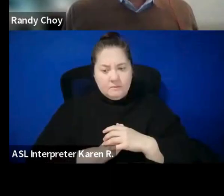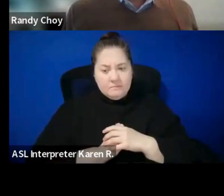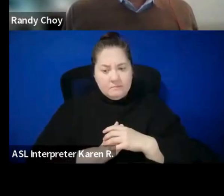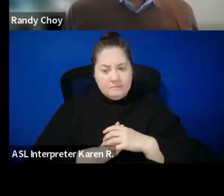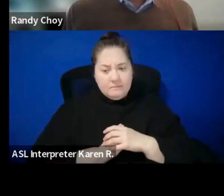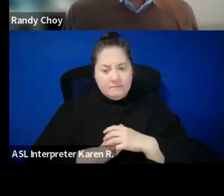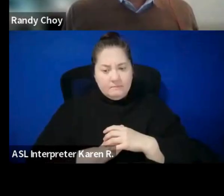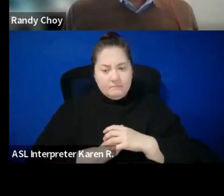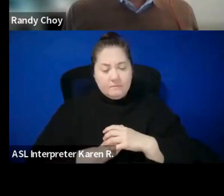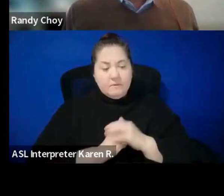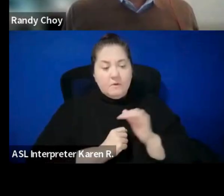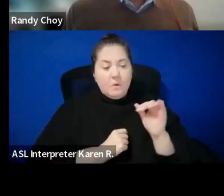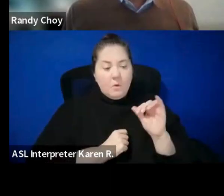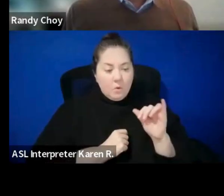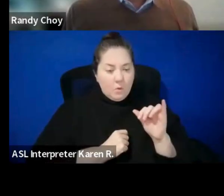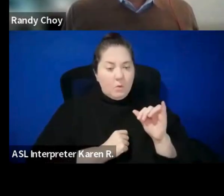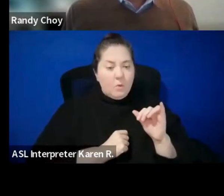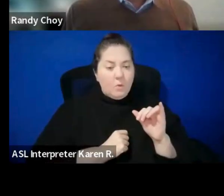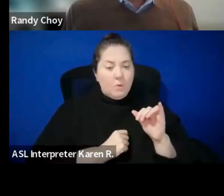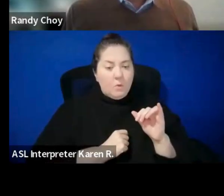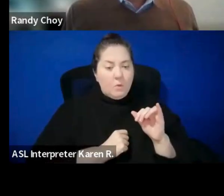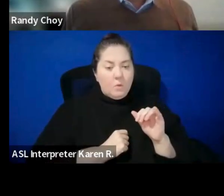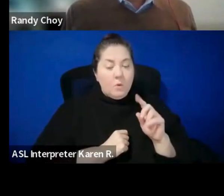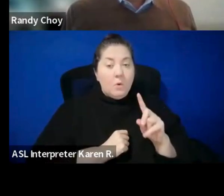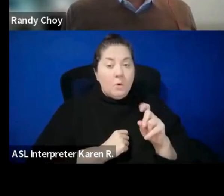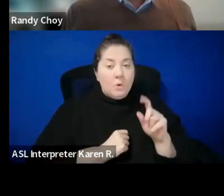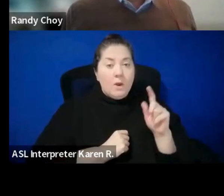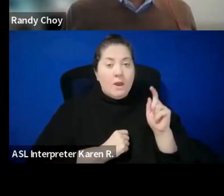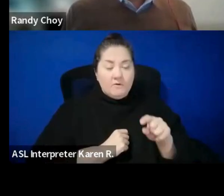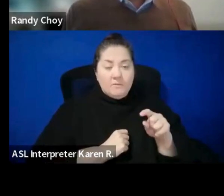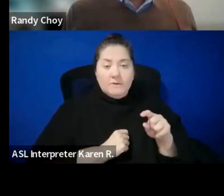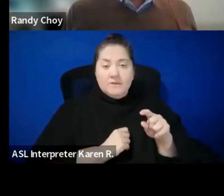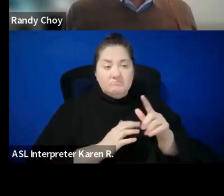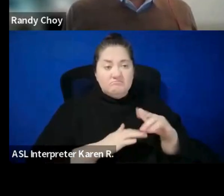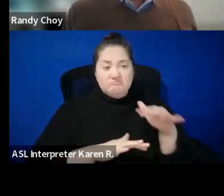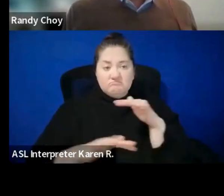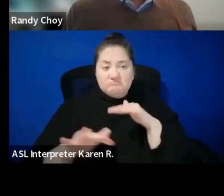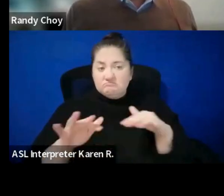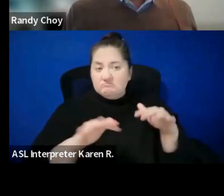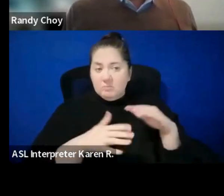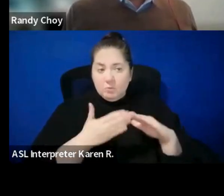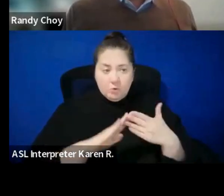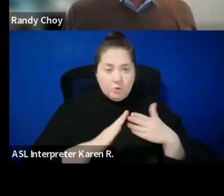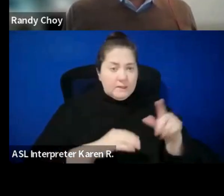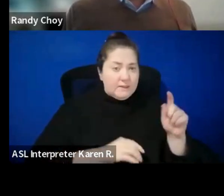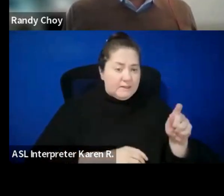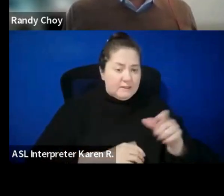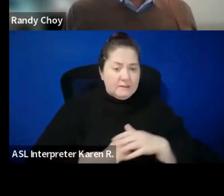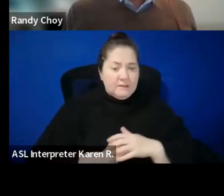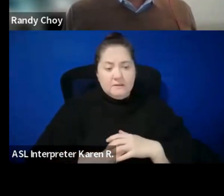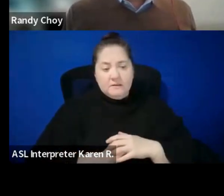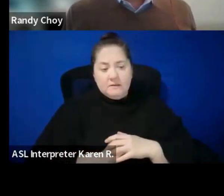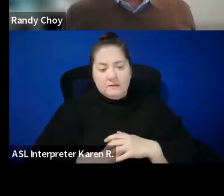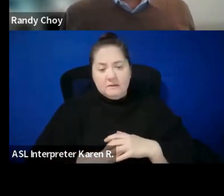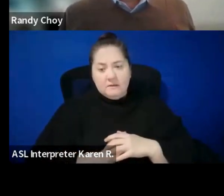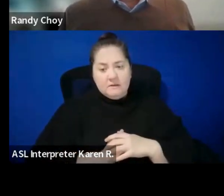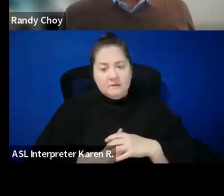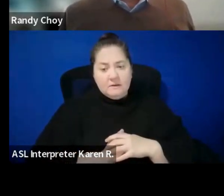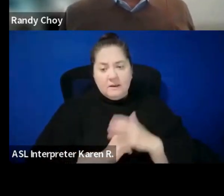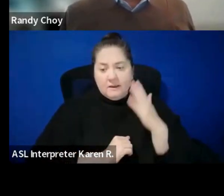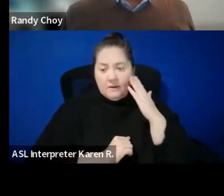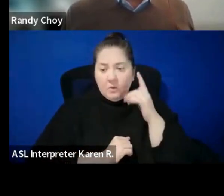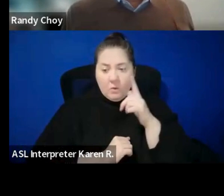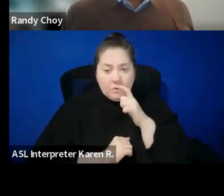Um, I also think you do just have to be out and about in the community, and know who